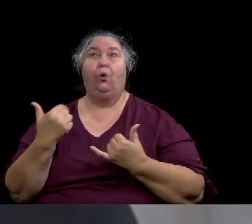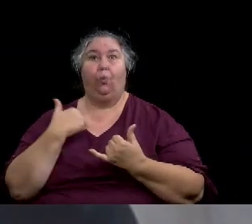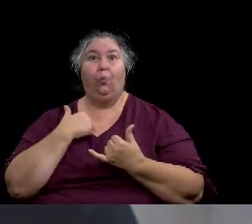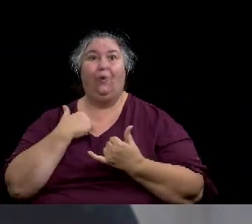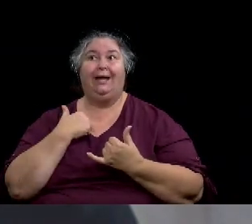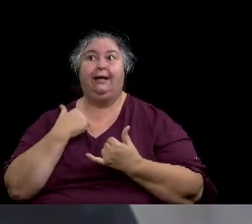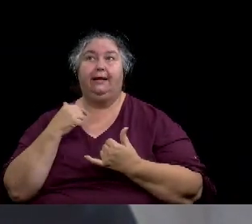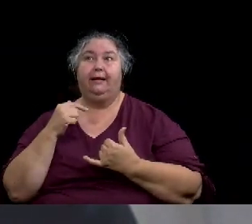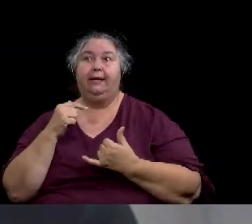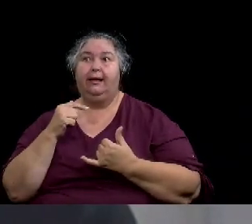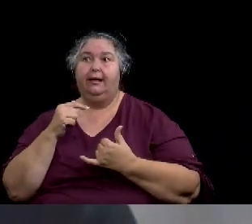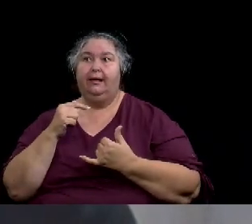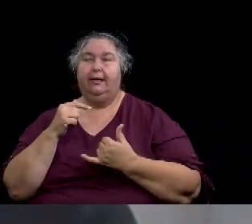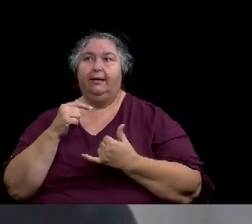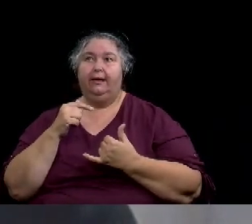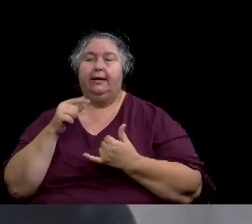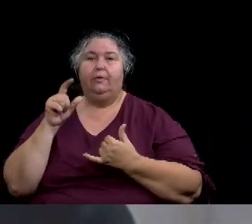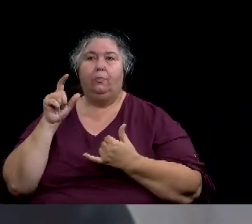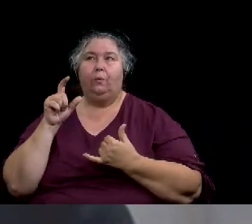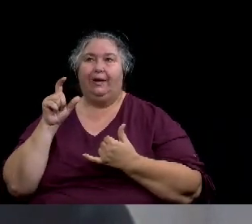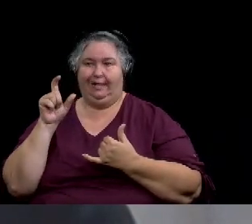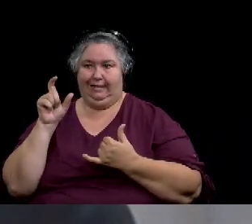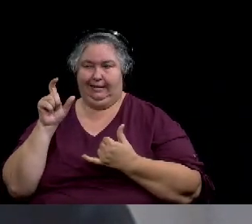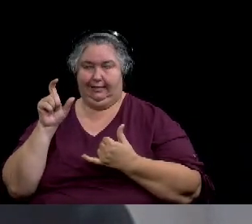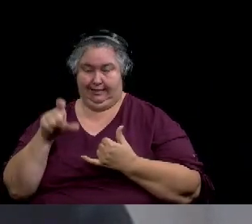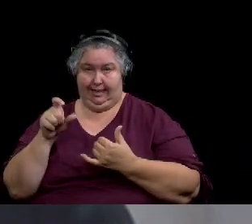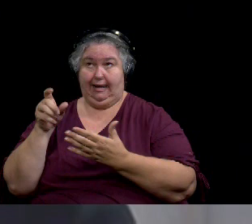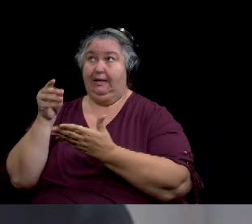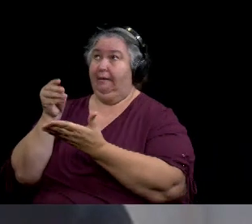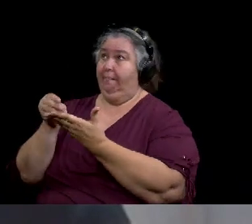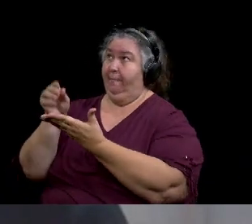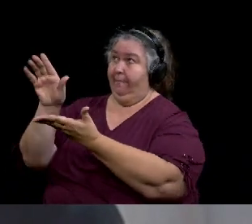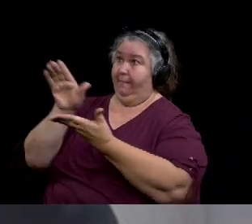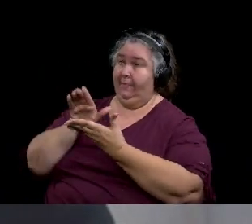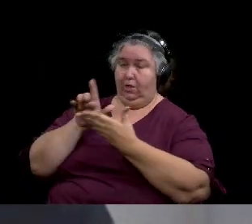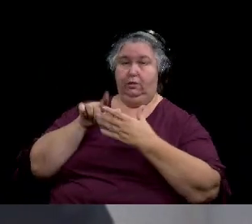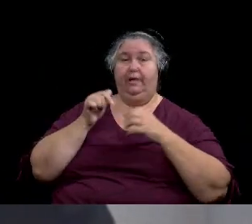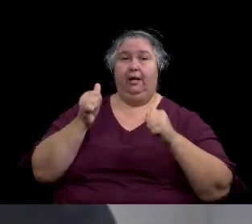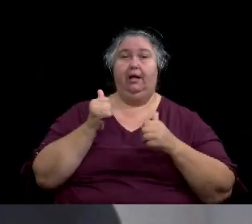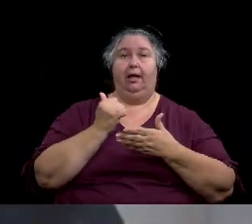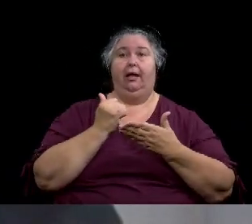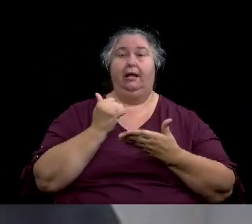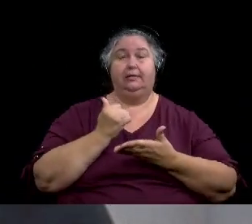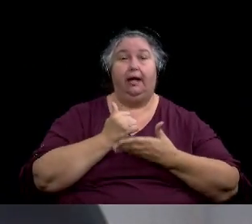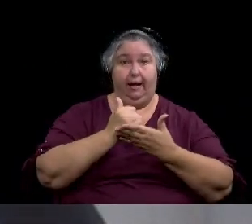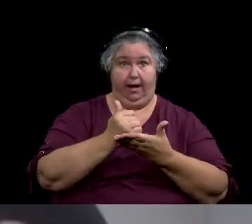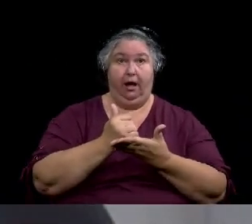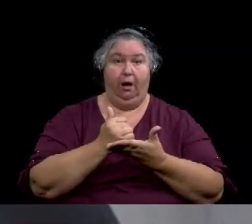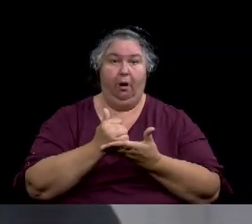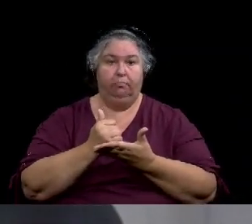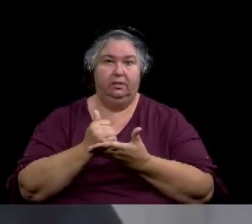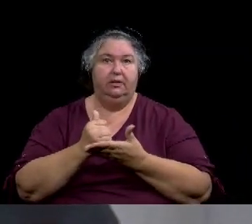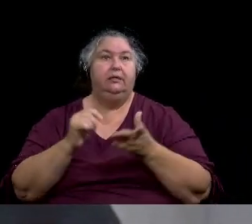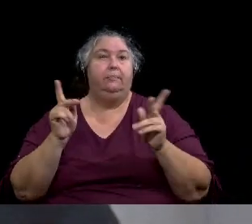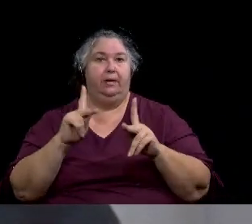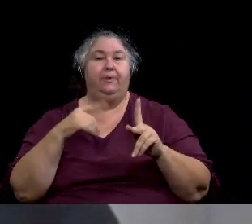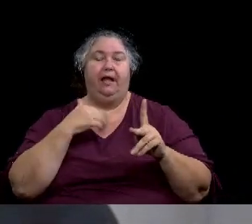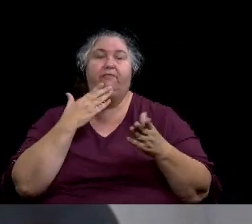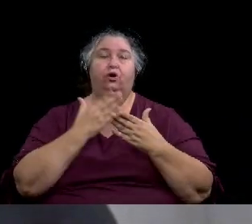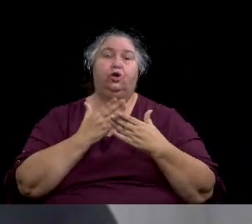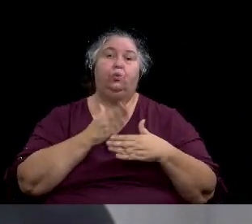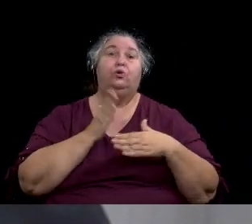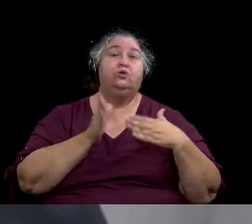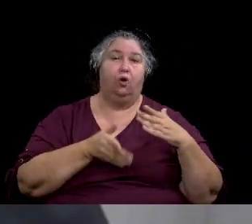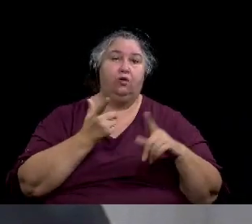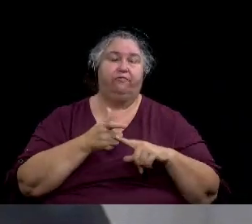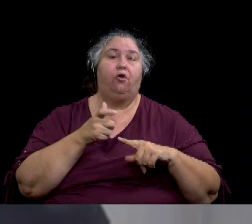need allocations from federal and state government to be able to address these and have good outcomes for